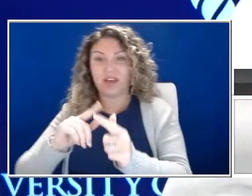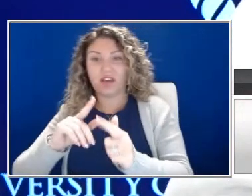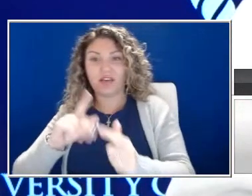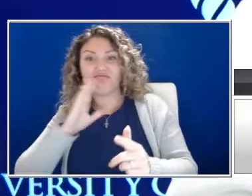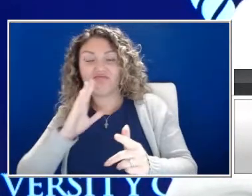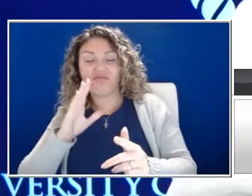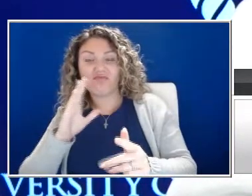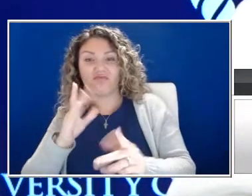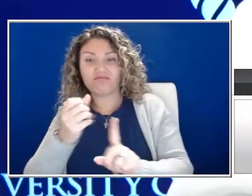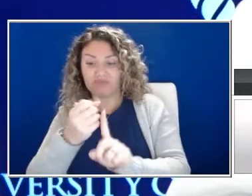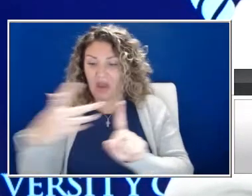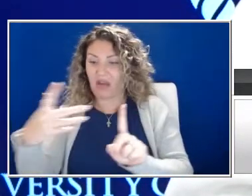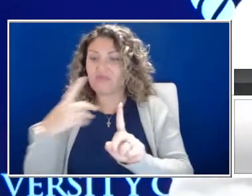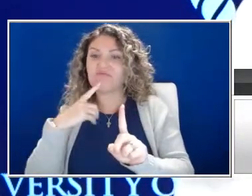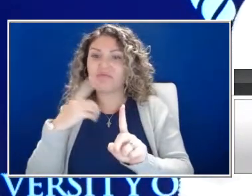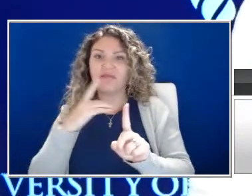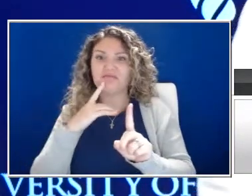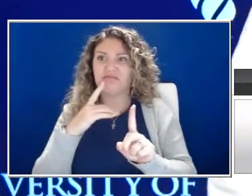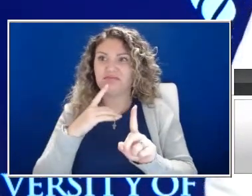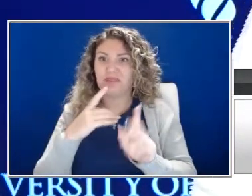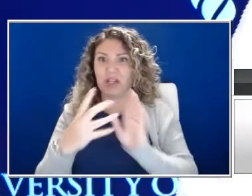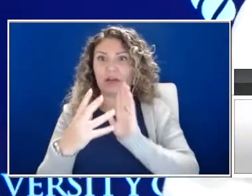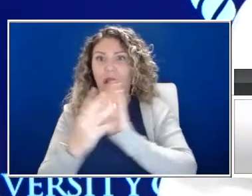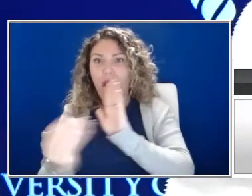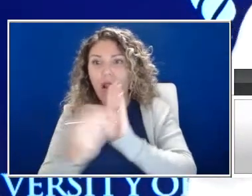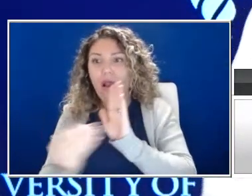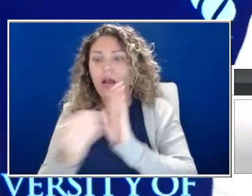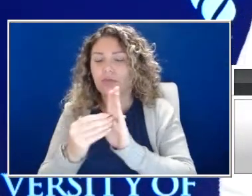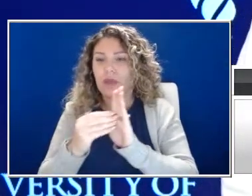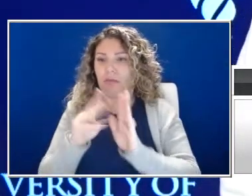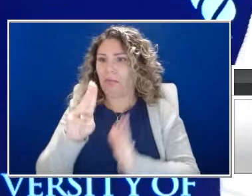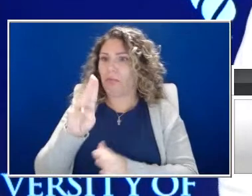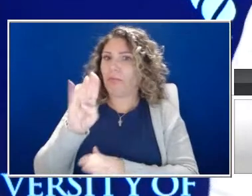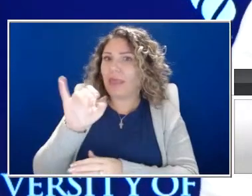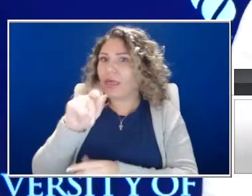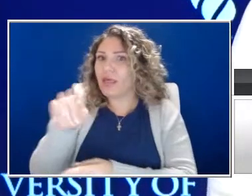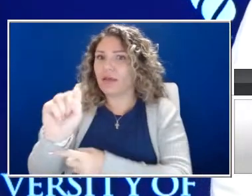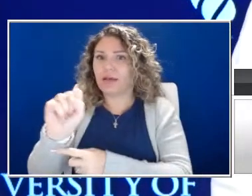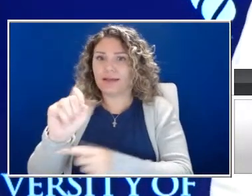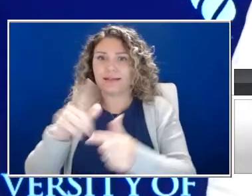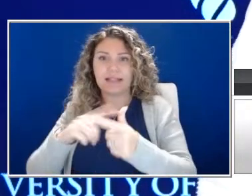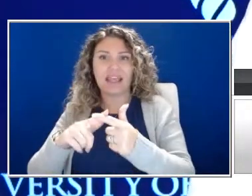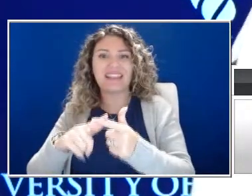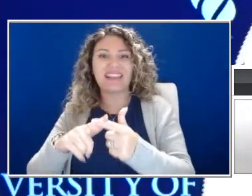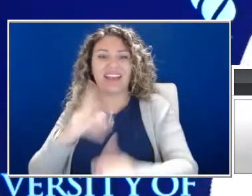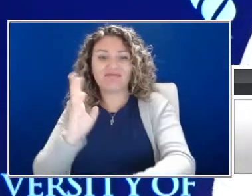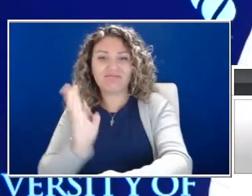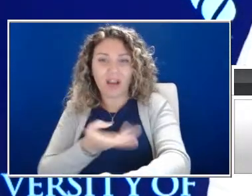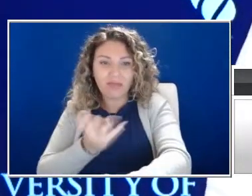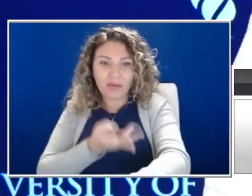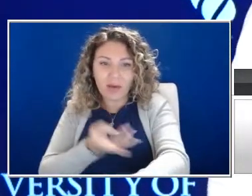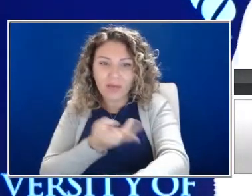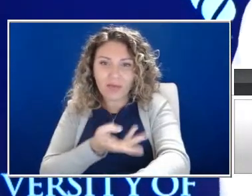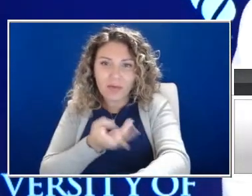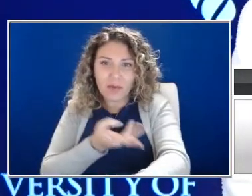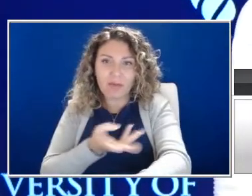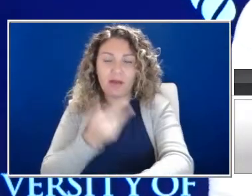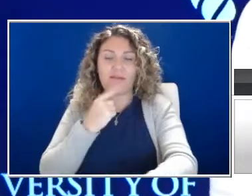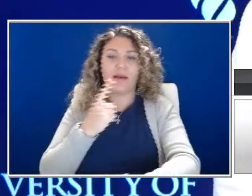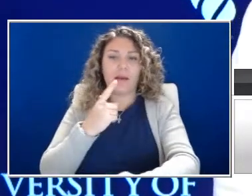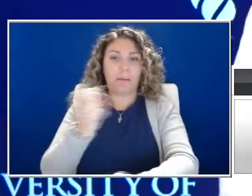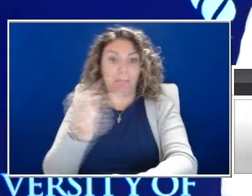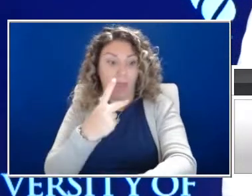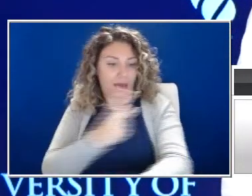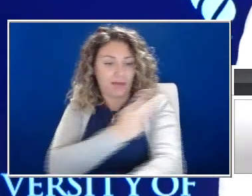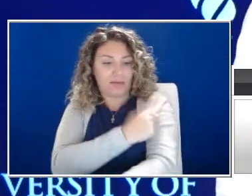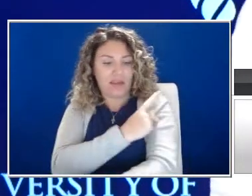expand them to billions of cells, and then, as was mentioned earlier, we infuse them back intravenously into the patient. They sweep around the body, they